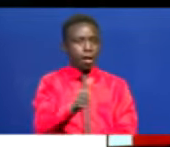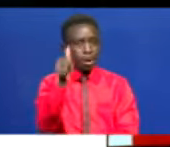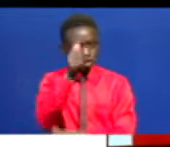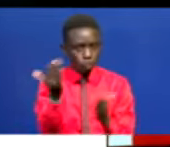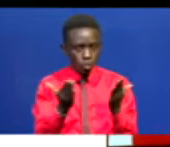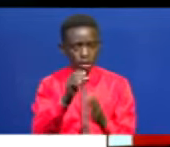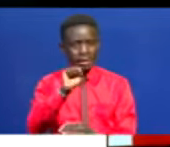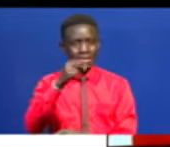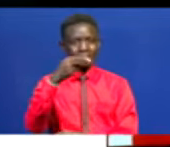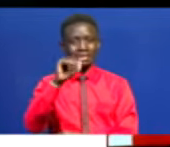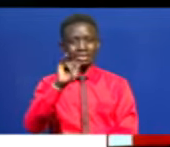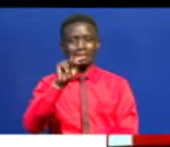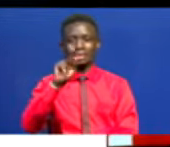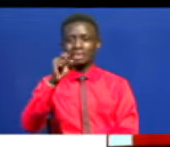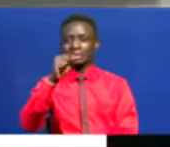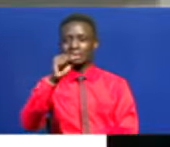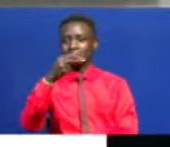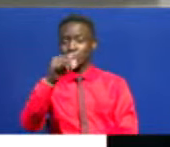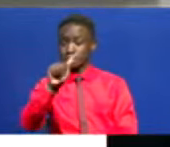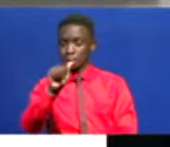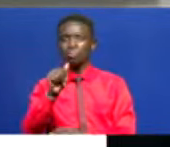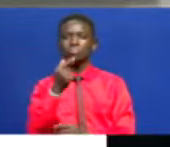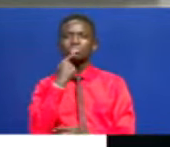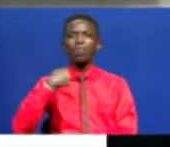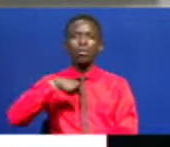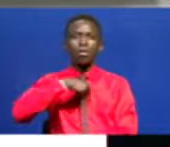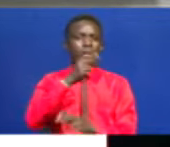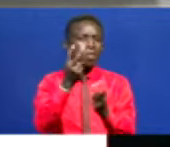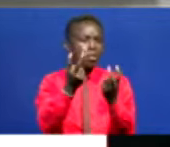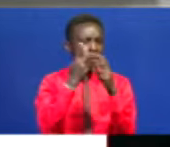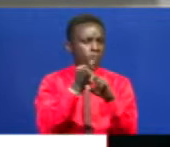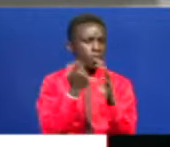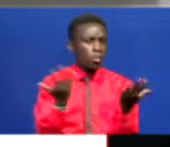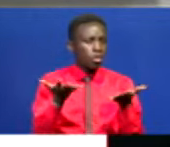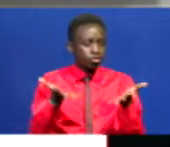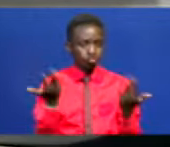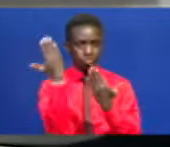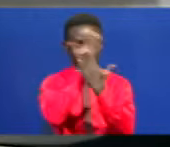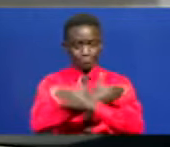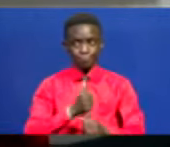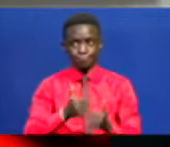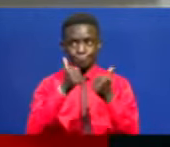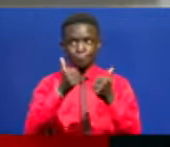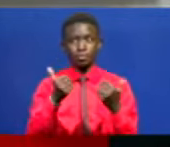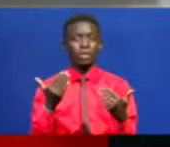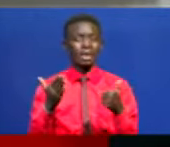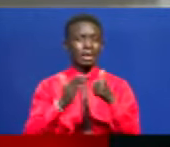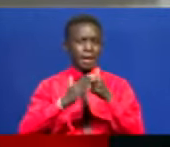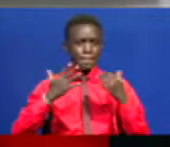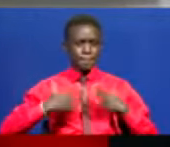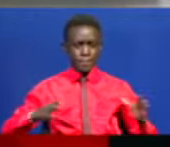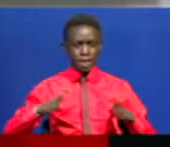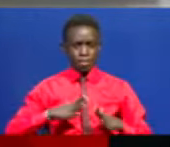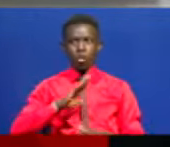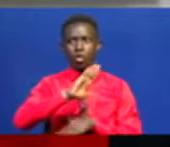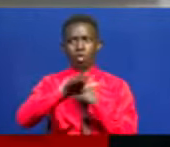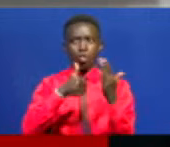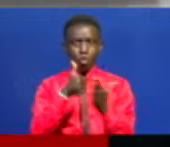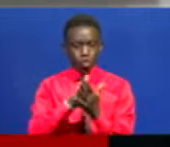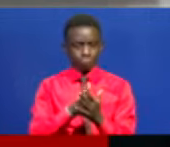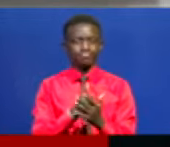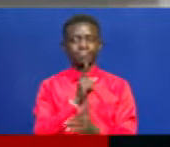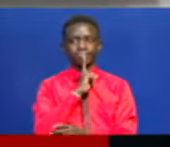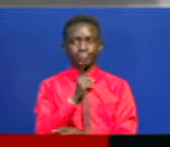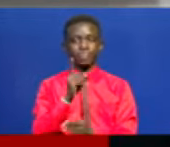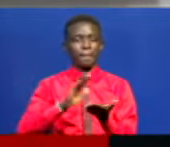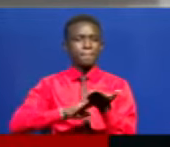and let us know where you are tonight. Right, moving on to the live broadcast. When 9 suspects accused of supplying condemned brown sugar from